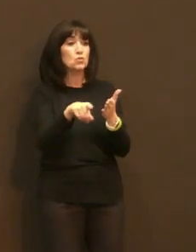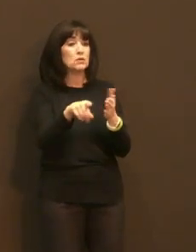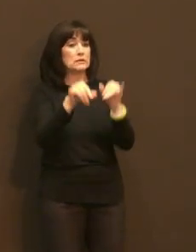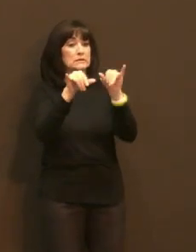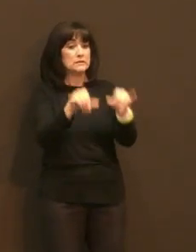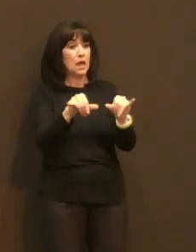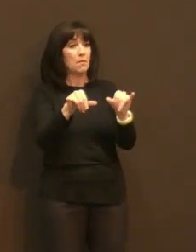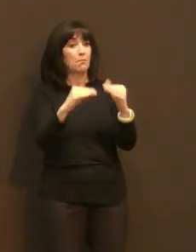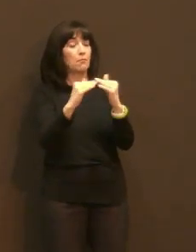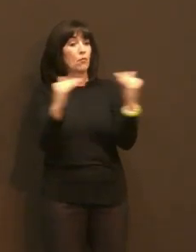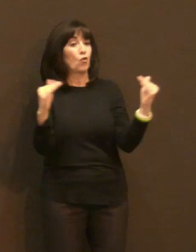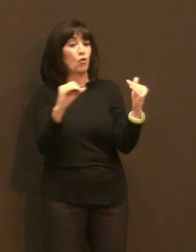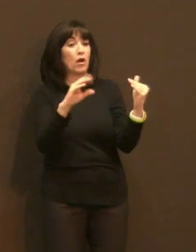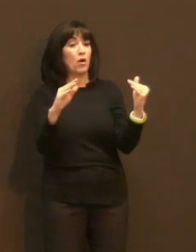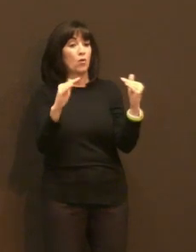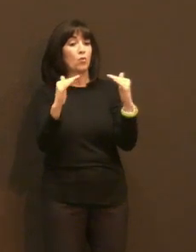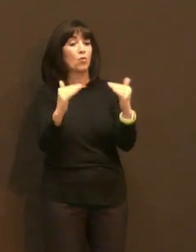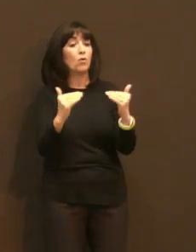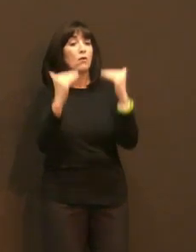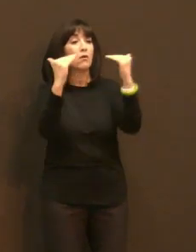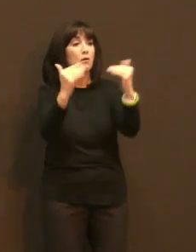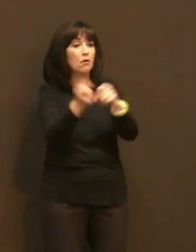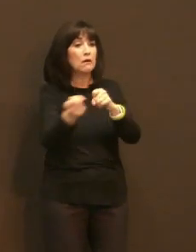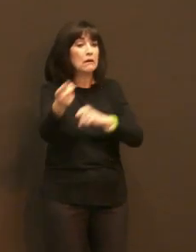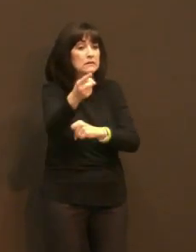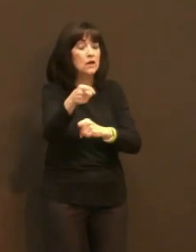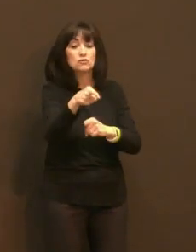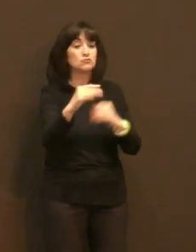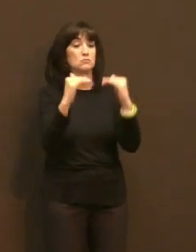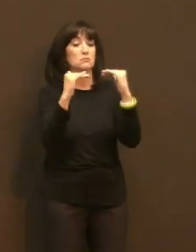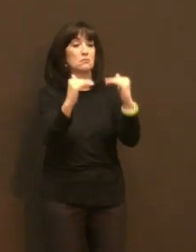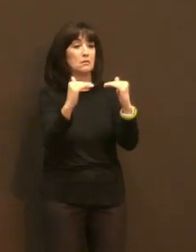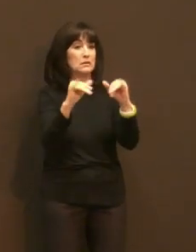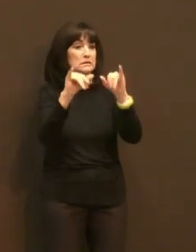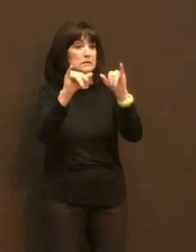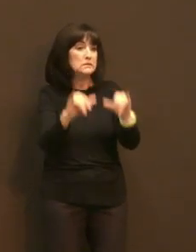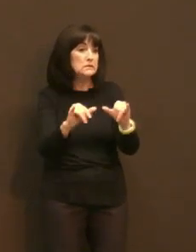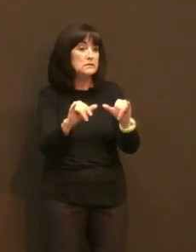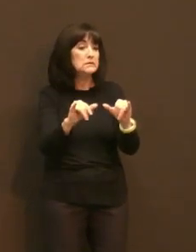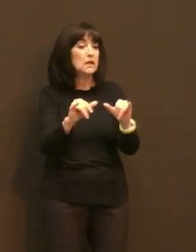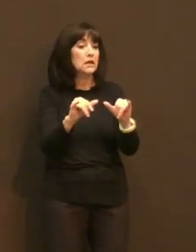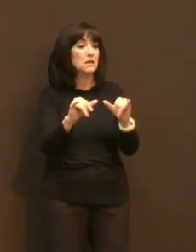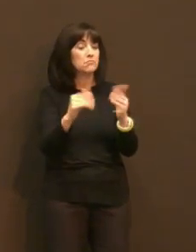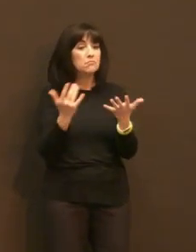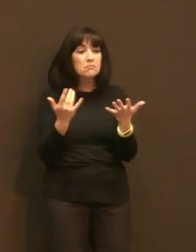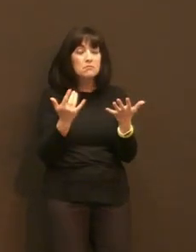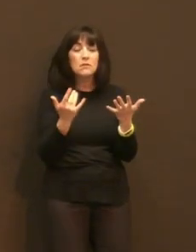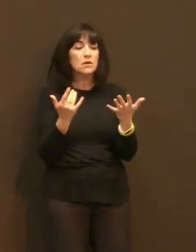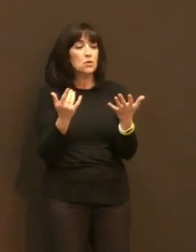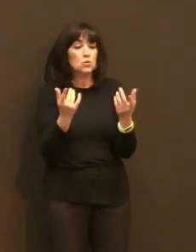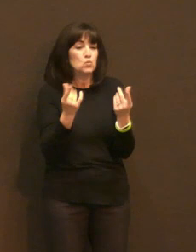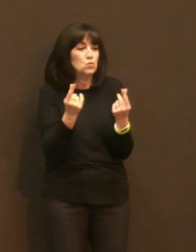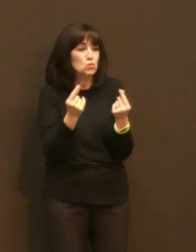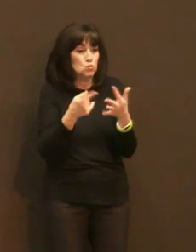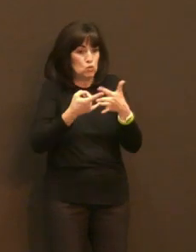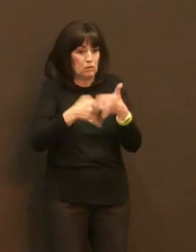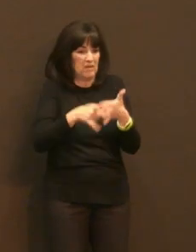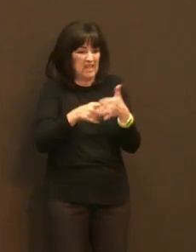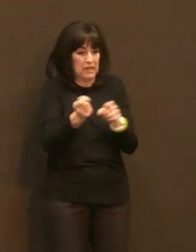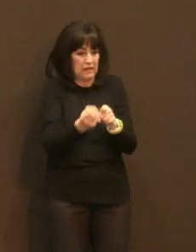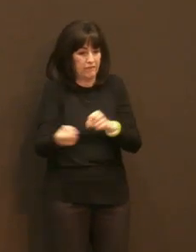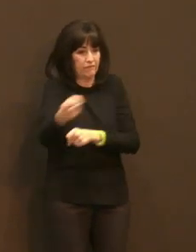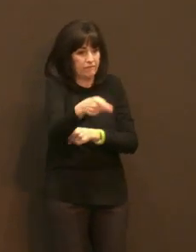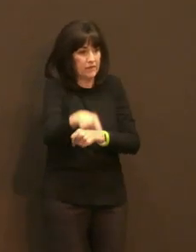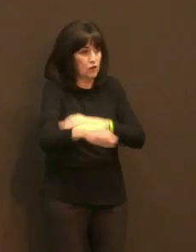can activate over the summer. What are they going to do at the beginning of next year with respect to the need